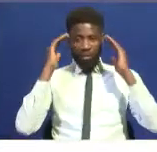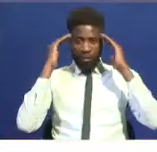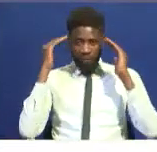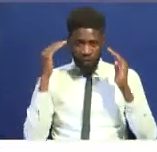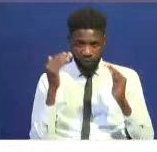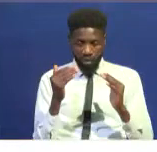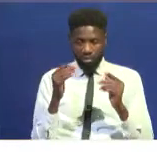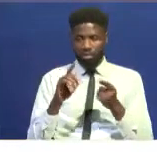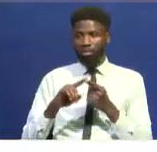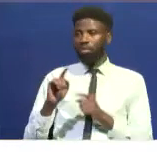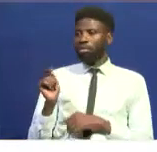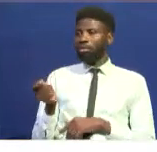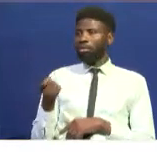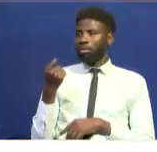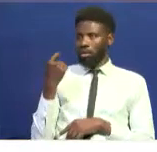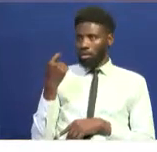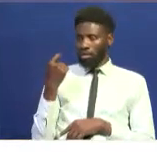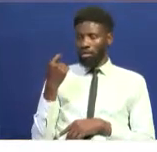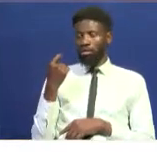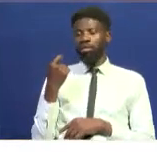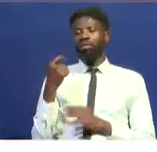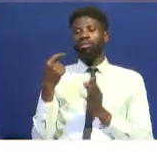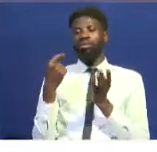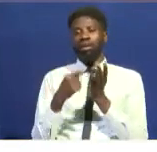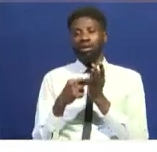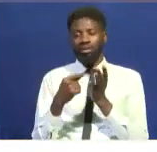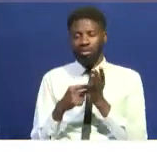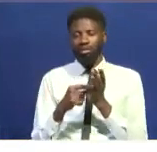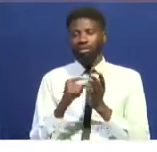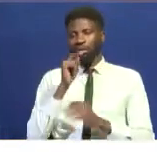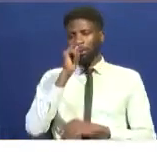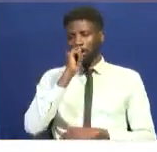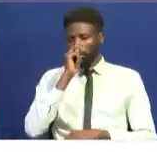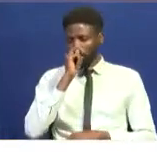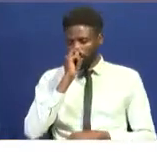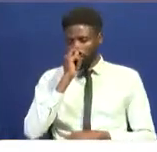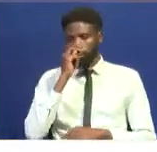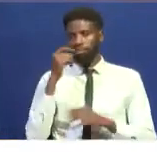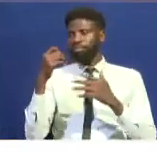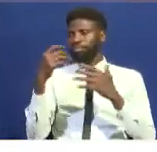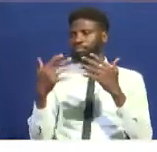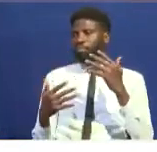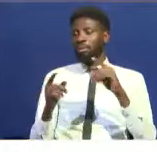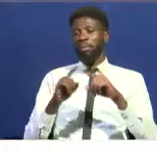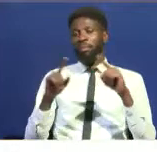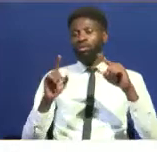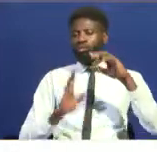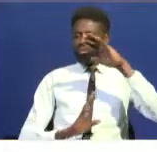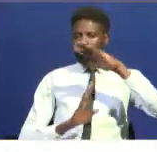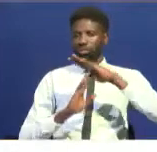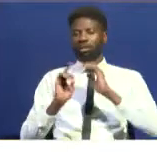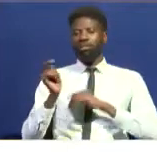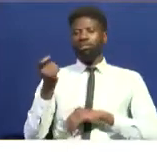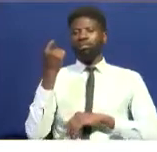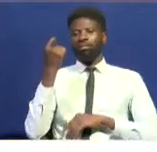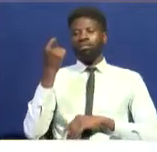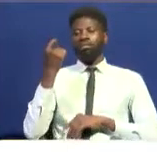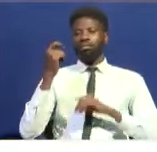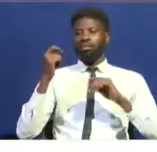Kenya, Uganda, Tanzania, Rwanda, Ethiopia, blah, blah, a lot of countries, right? But the regional headquarters is in Kenya. So we start from